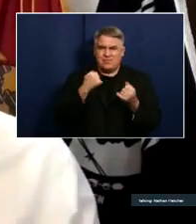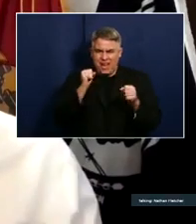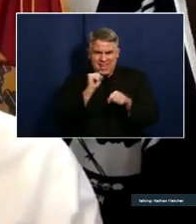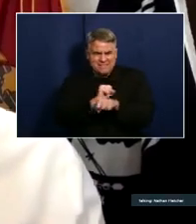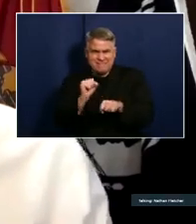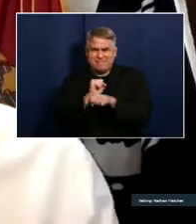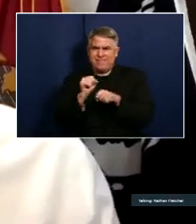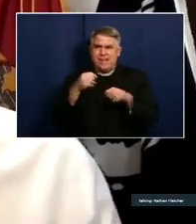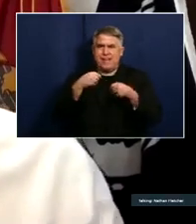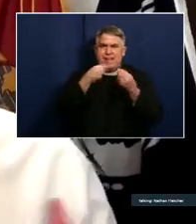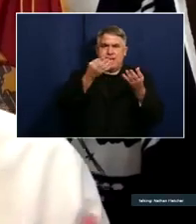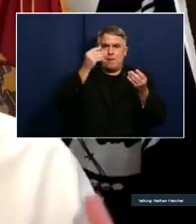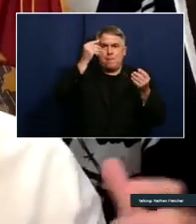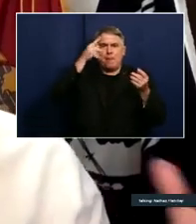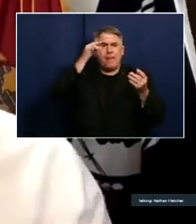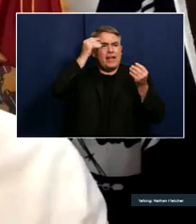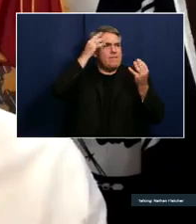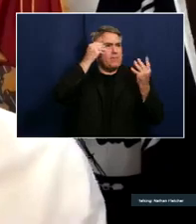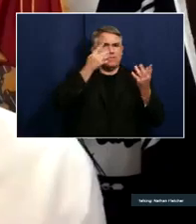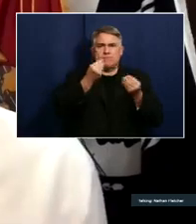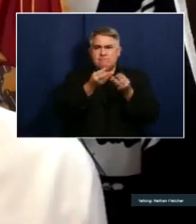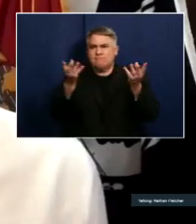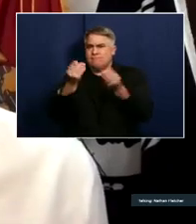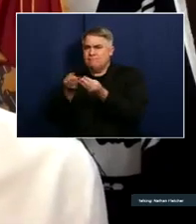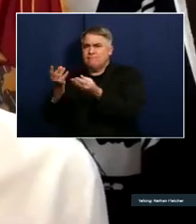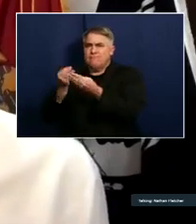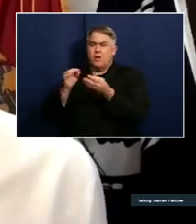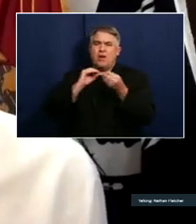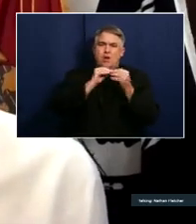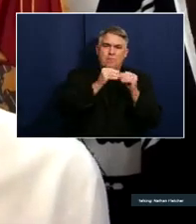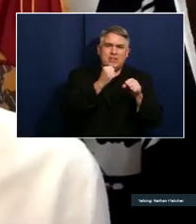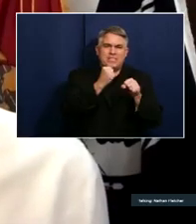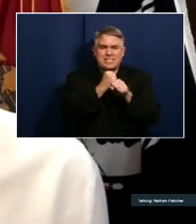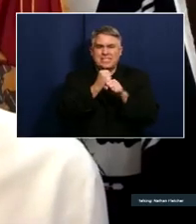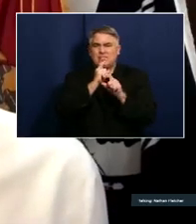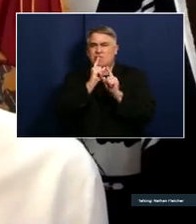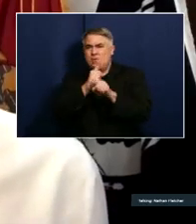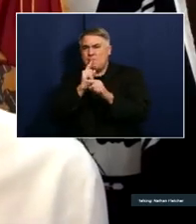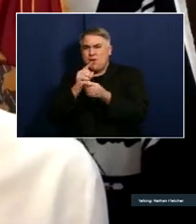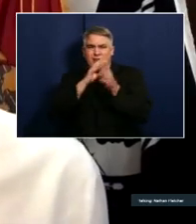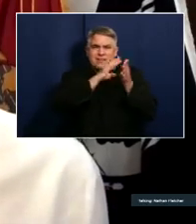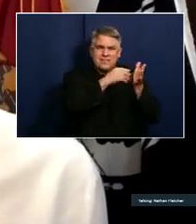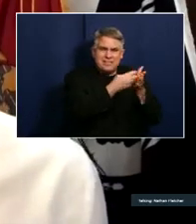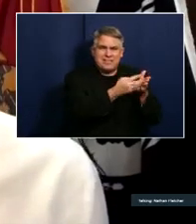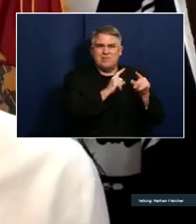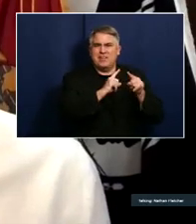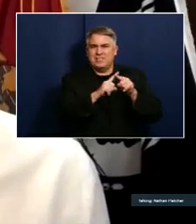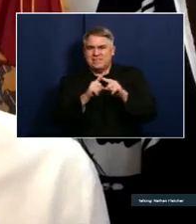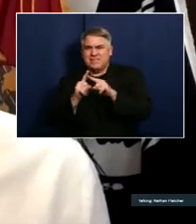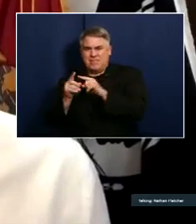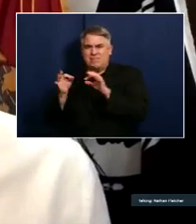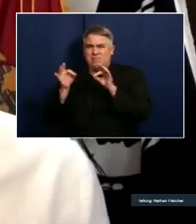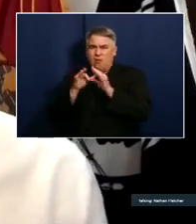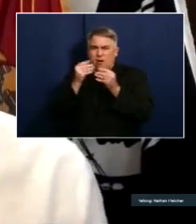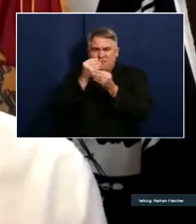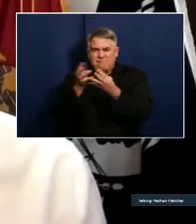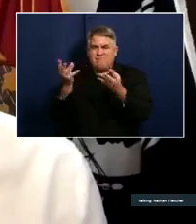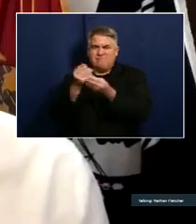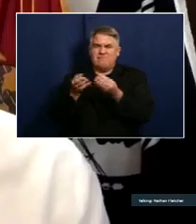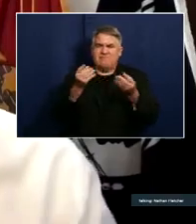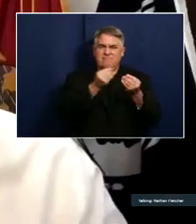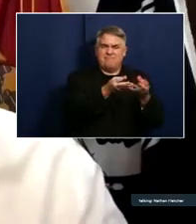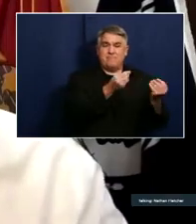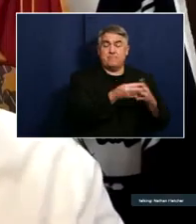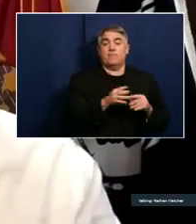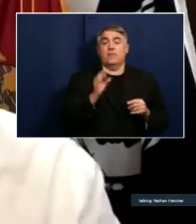and dashboards, numbers, reports, charts, public information. But we know that there's been such a groundswell